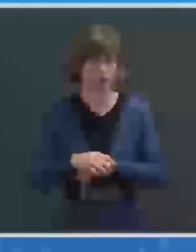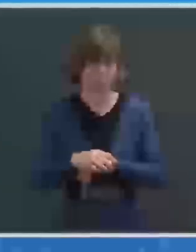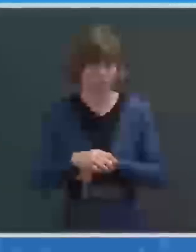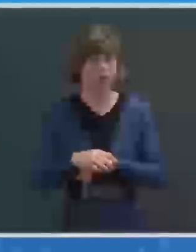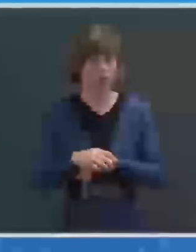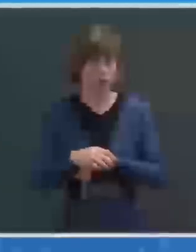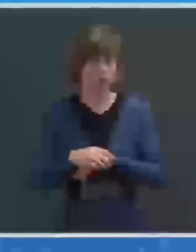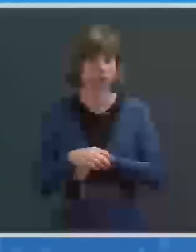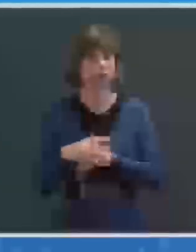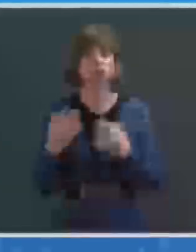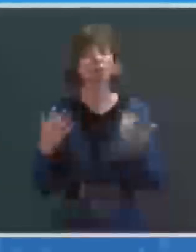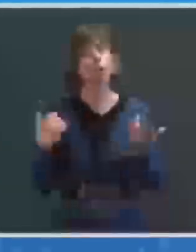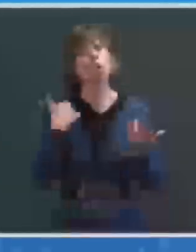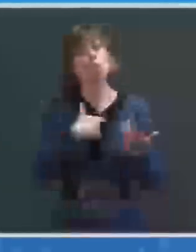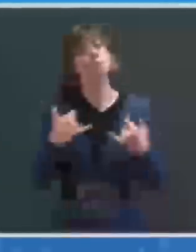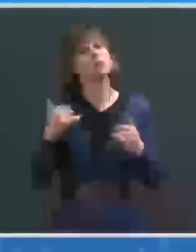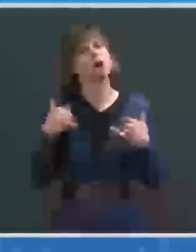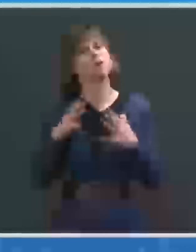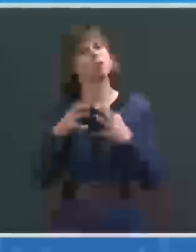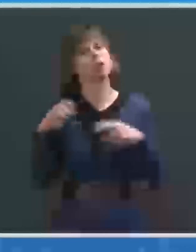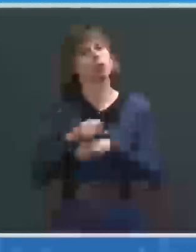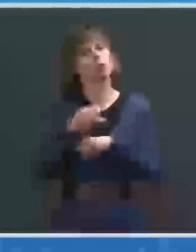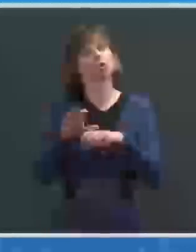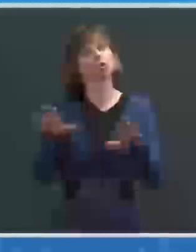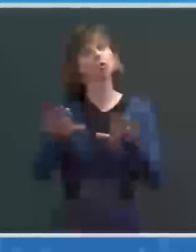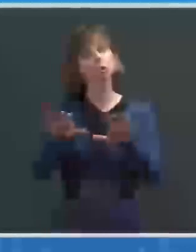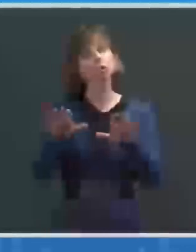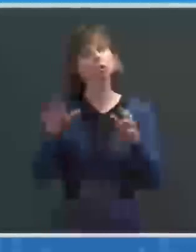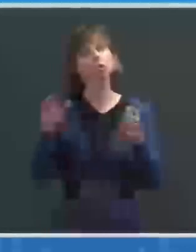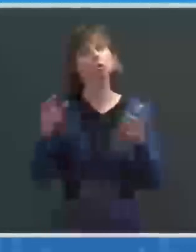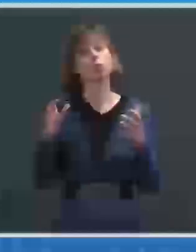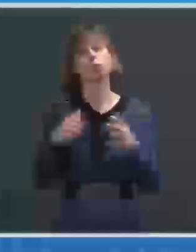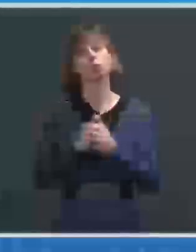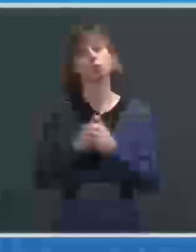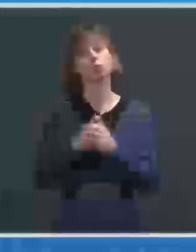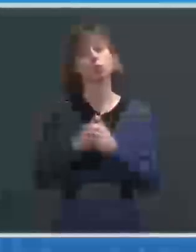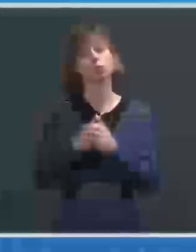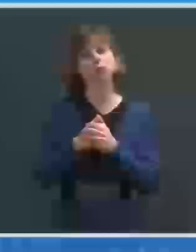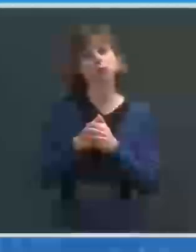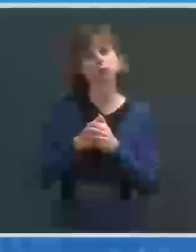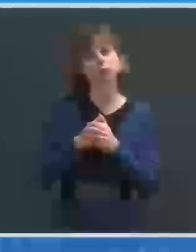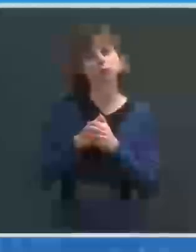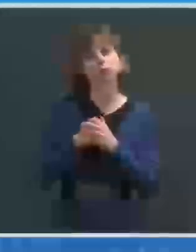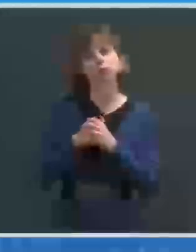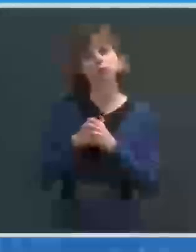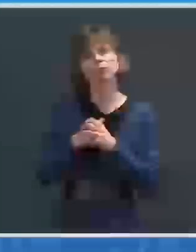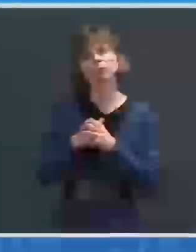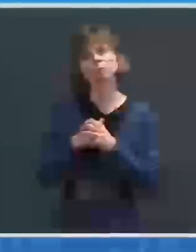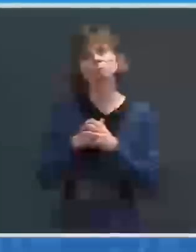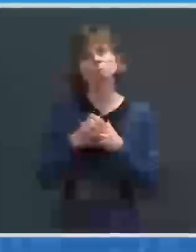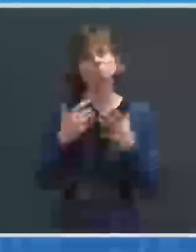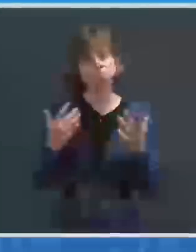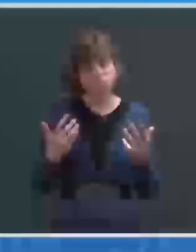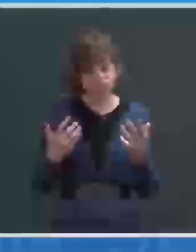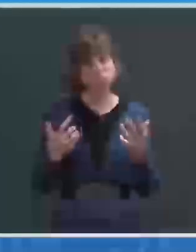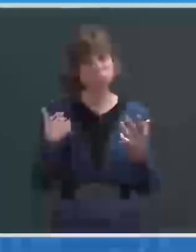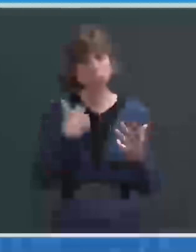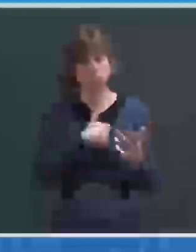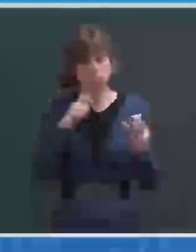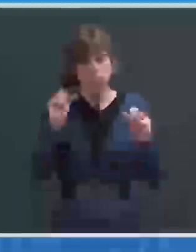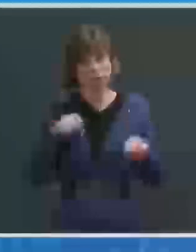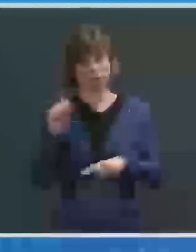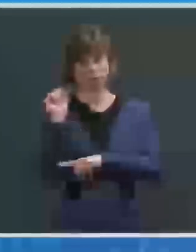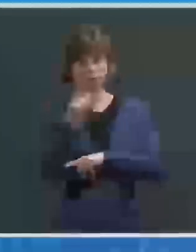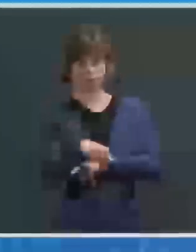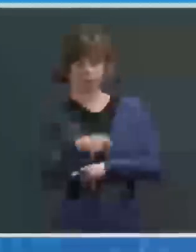much more to do on all fronts in our war on this pandemic. There is a path out of this pandemic, but